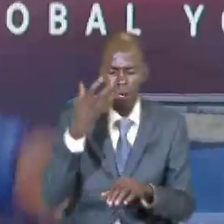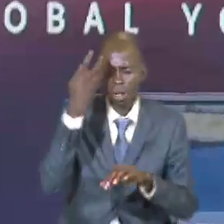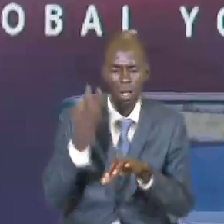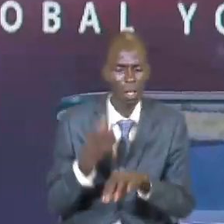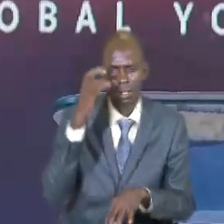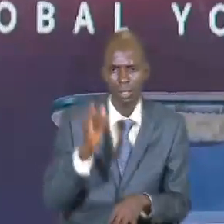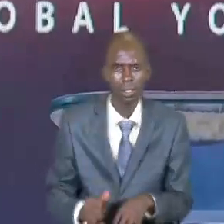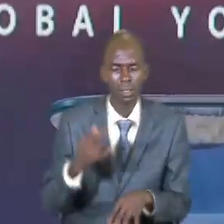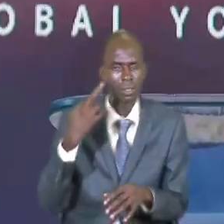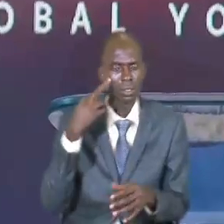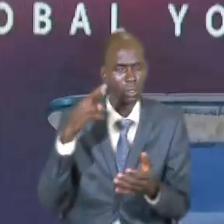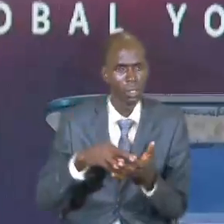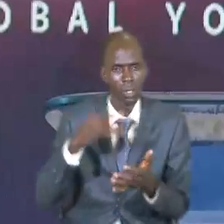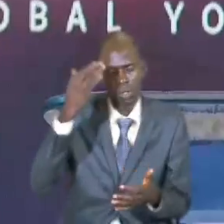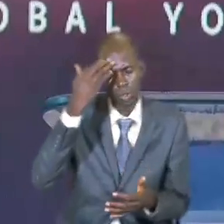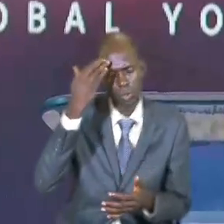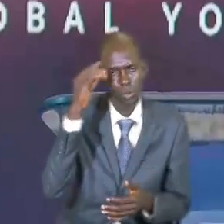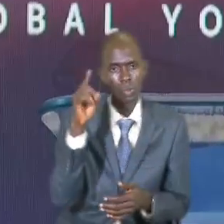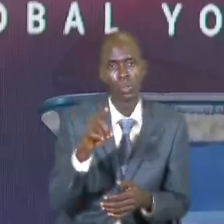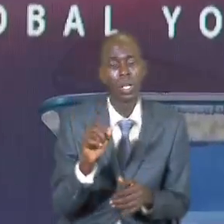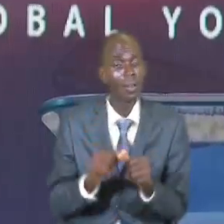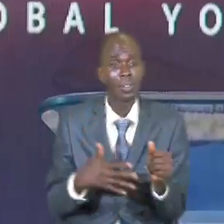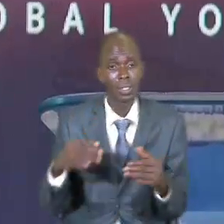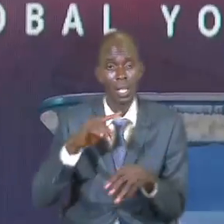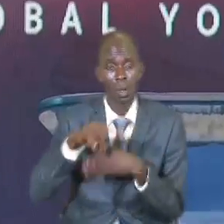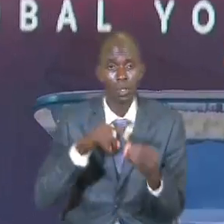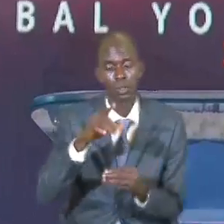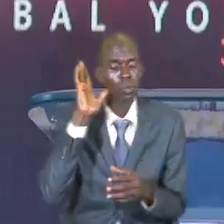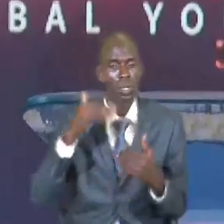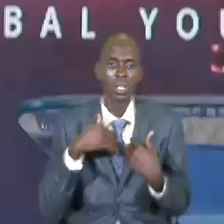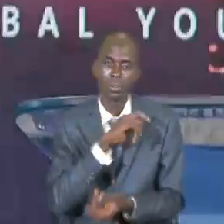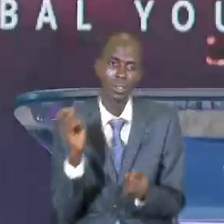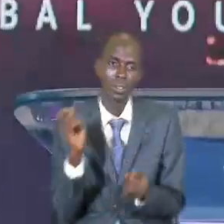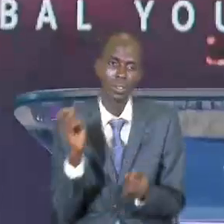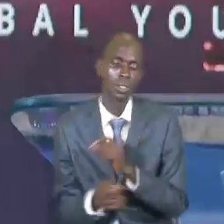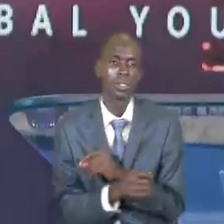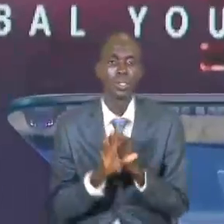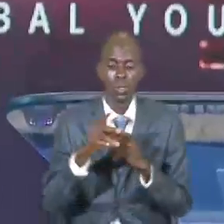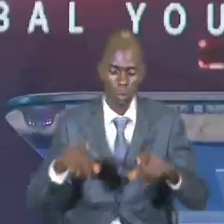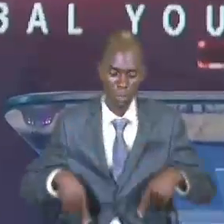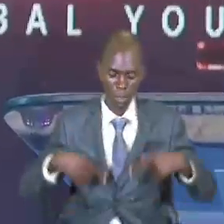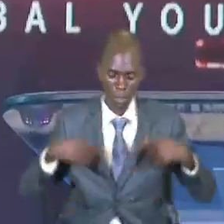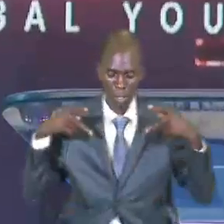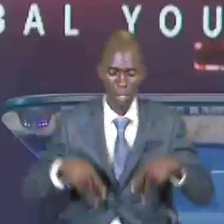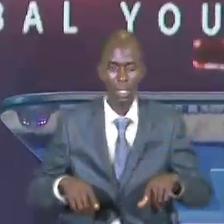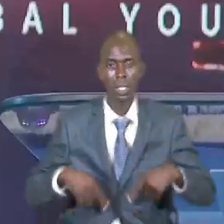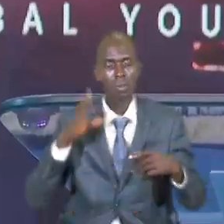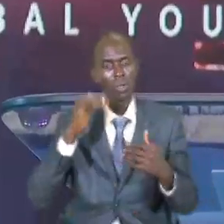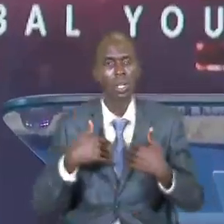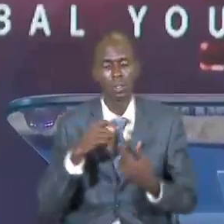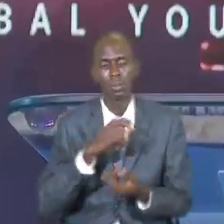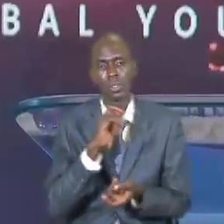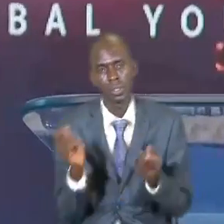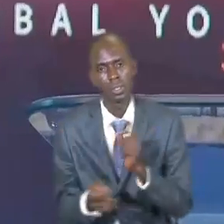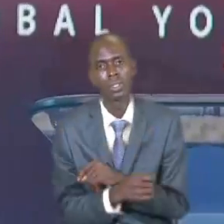Everything would have changed. Your personality would have changed. Your character would have changed. Your language would have changed.